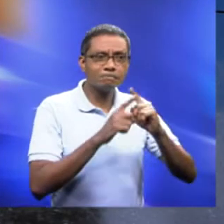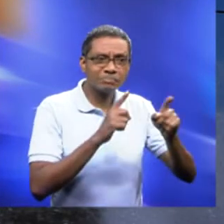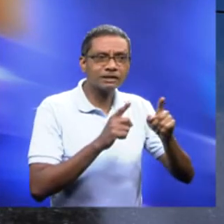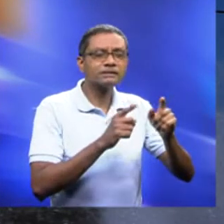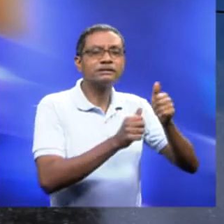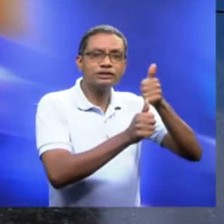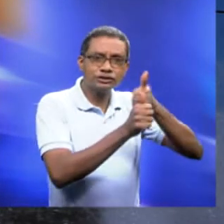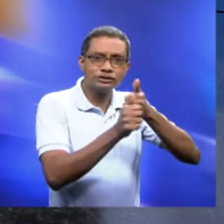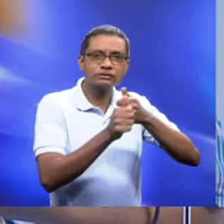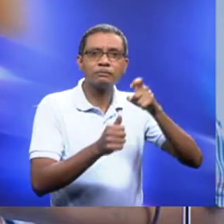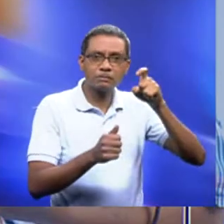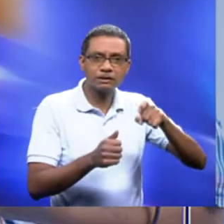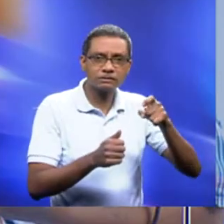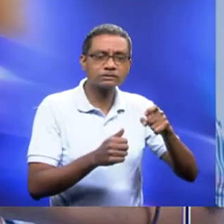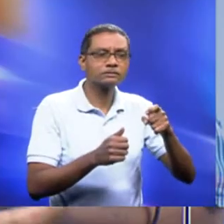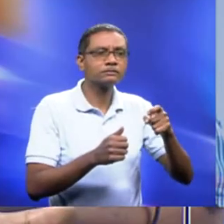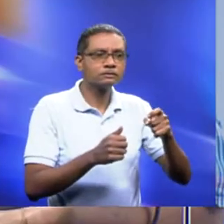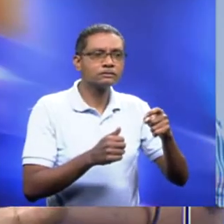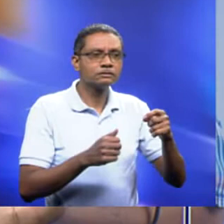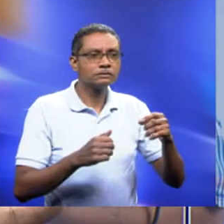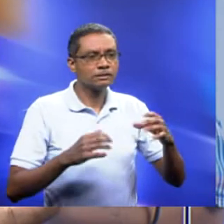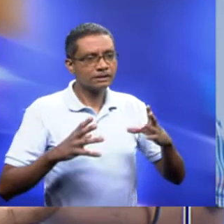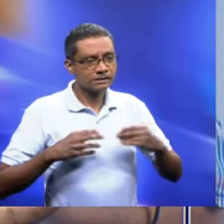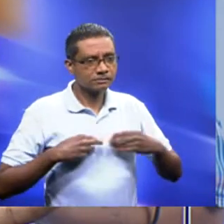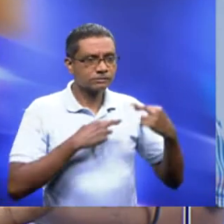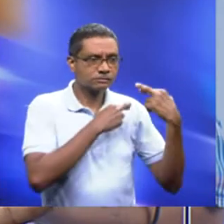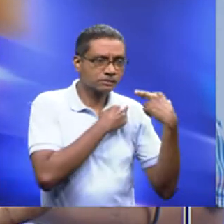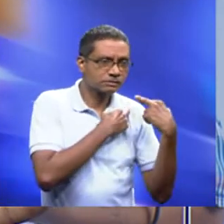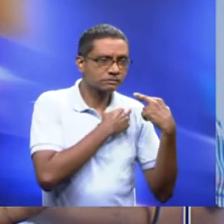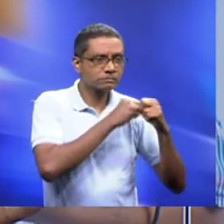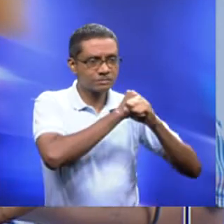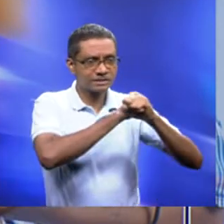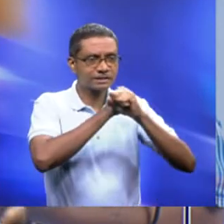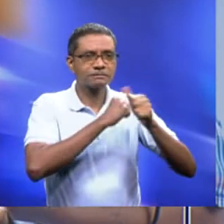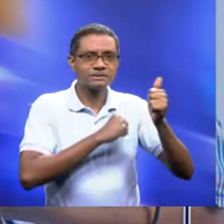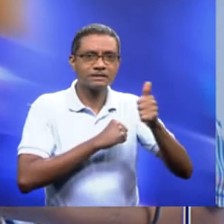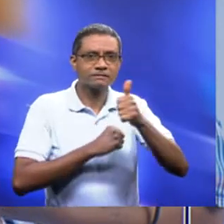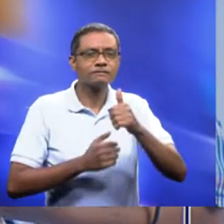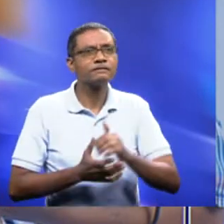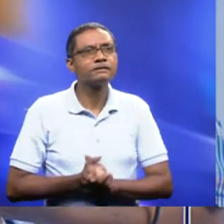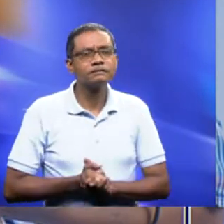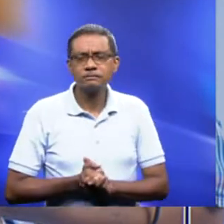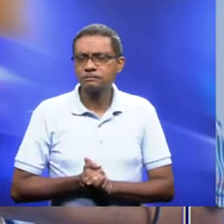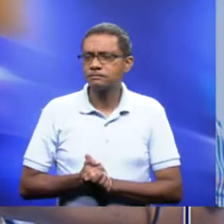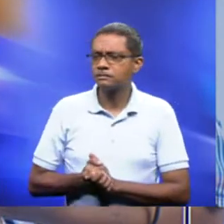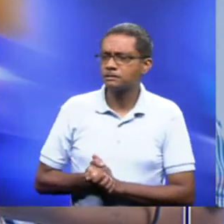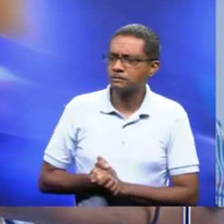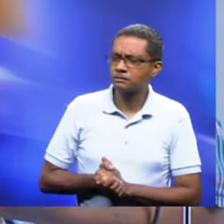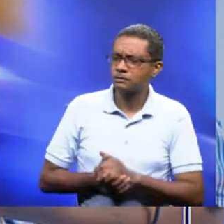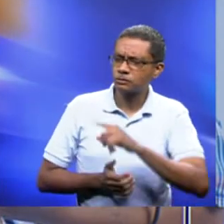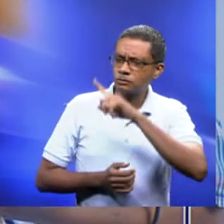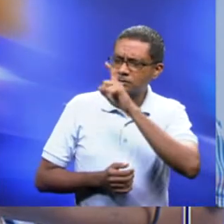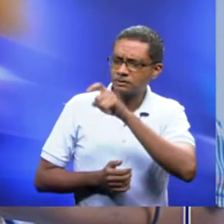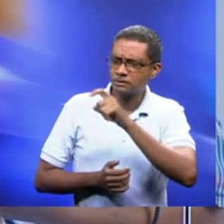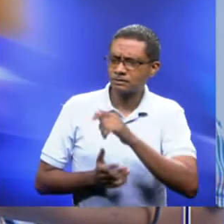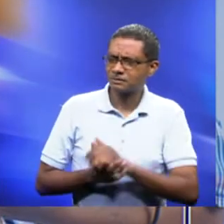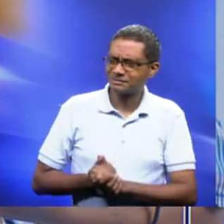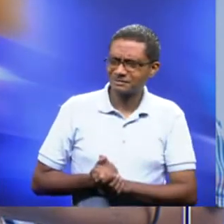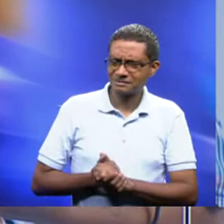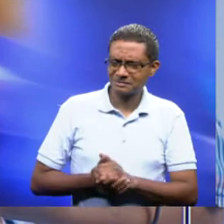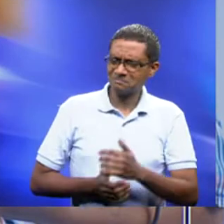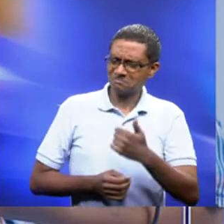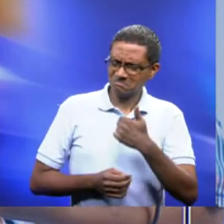as the consumer, I just want to have access. Mm-hmm. Why should I be bogged